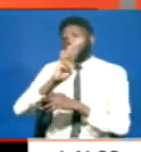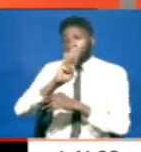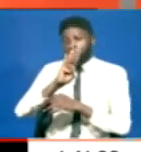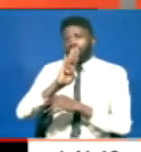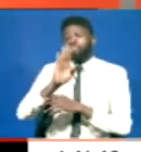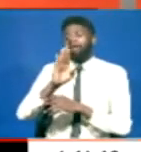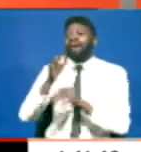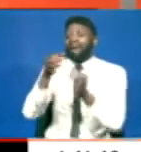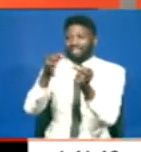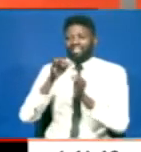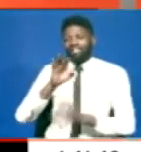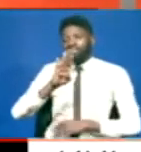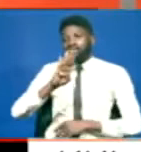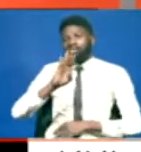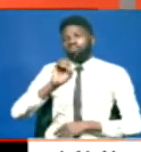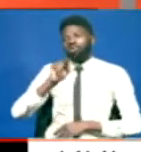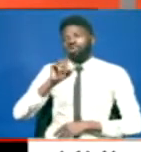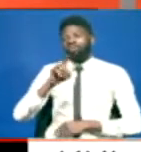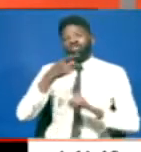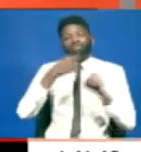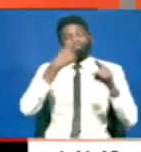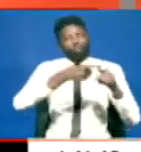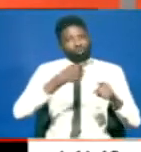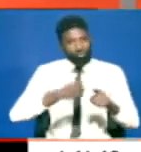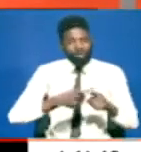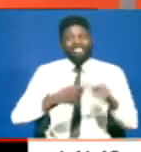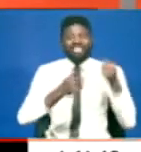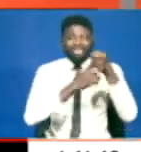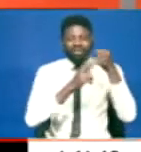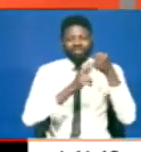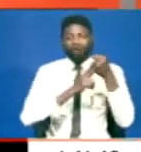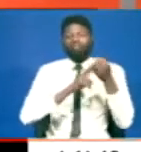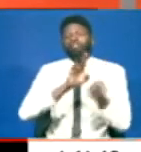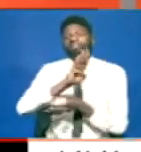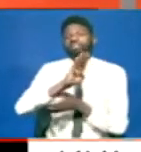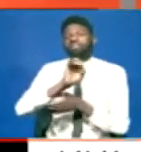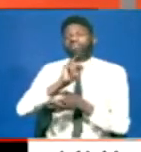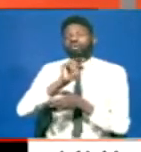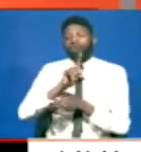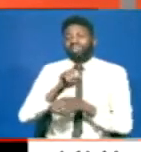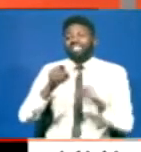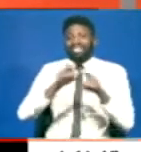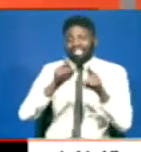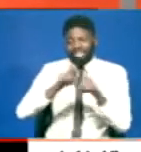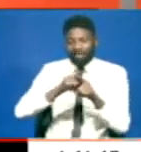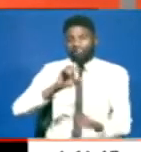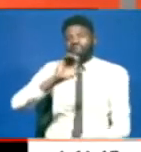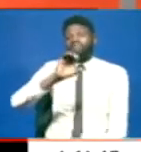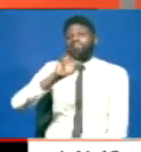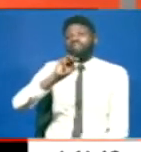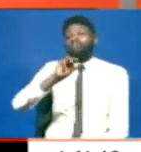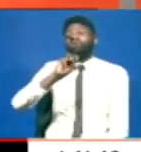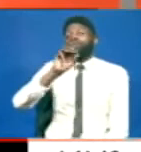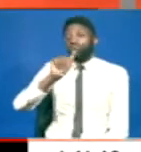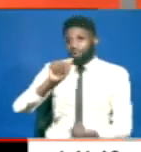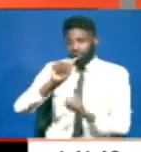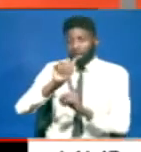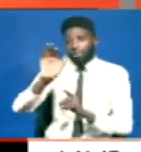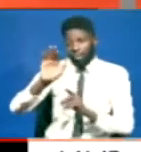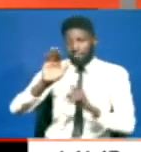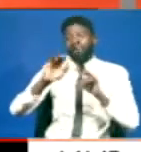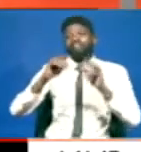yielded out of a total of 7 issued bonds. In the latest Capital Markets Authority quarterly statistical